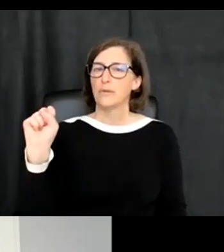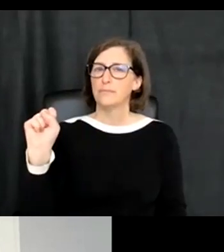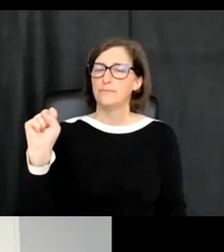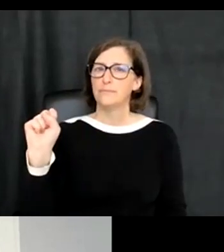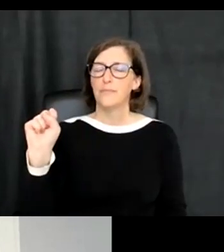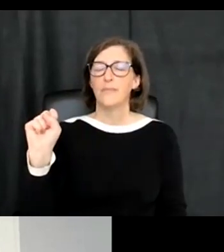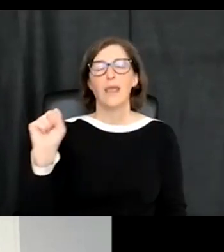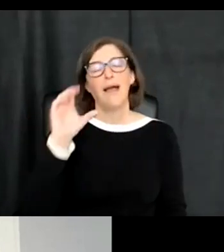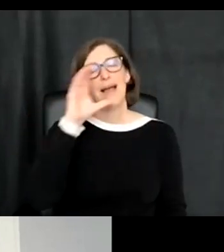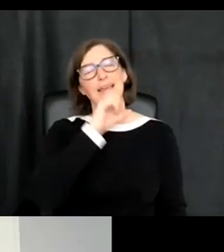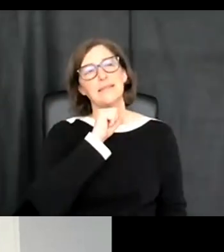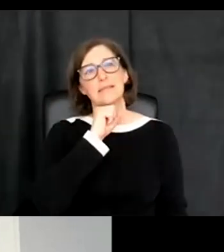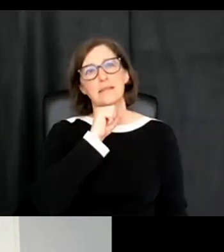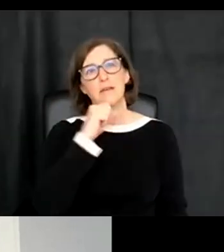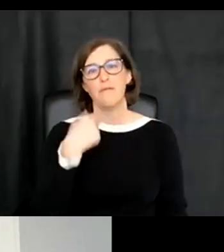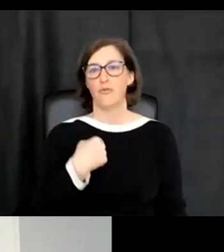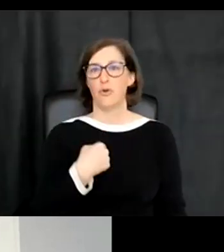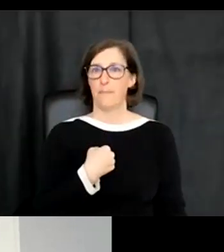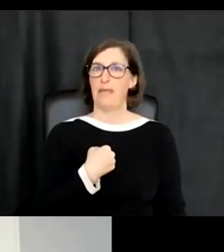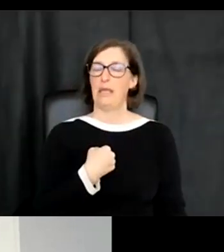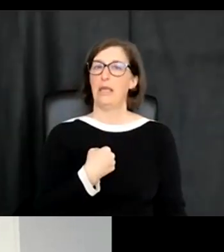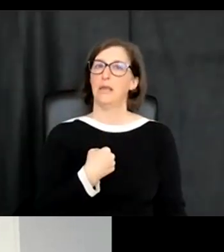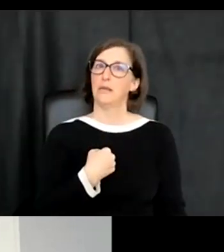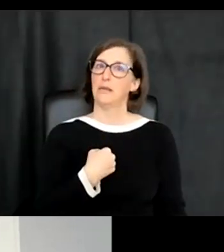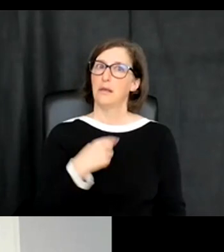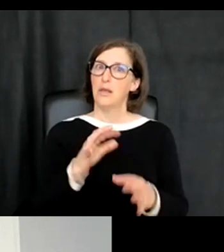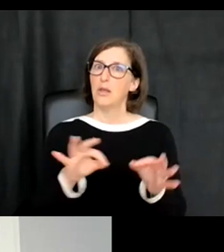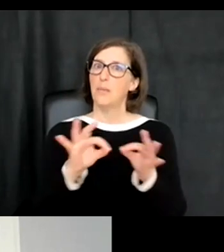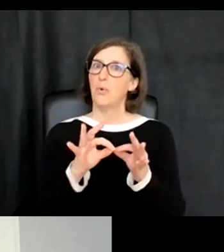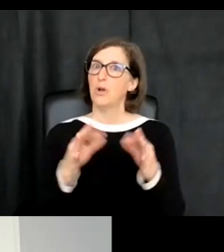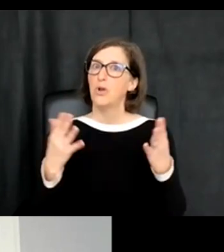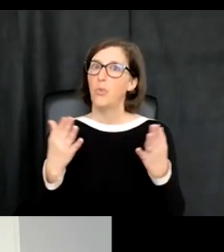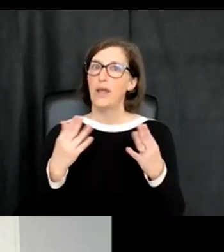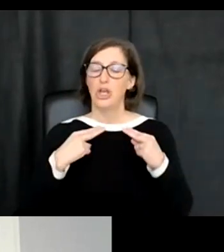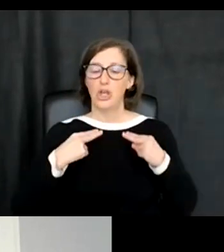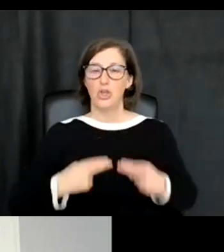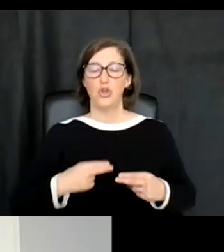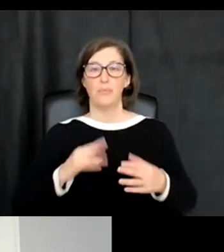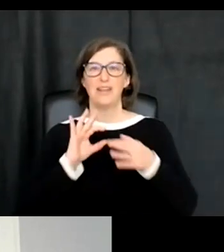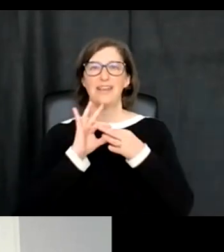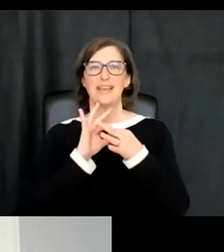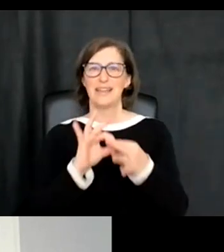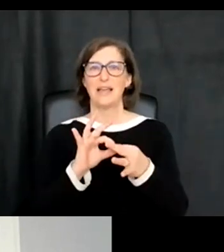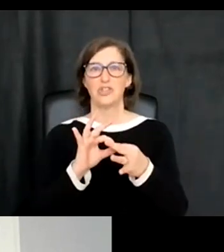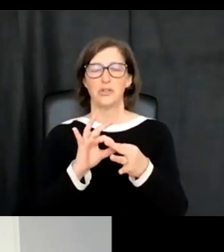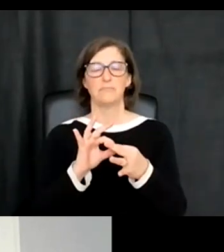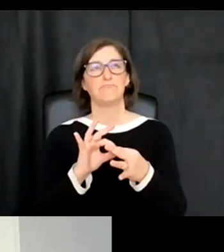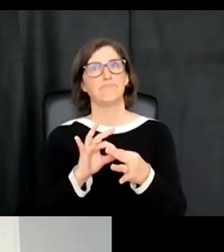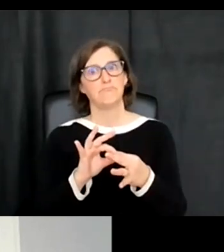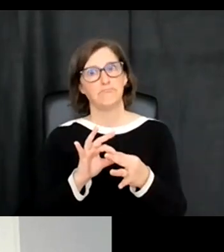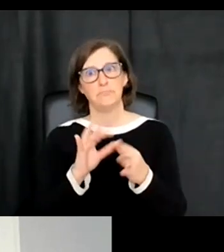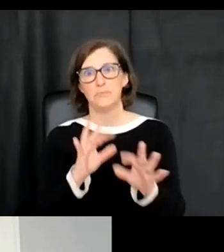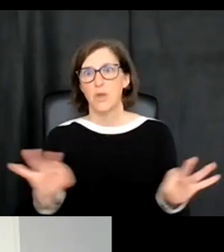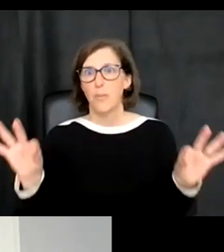guess to me, a main thing is just that human connection goes a very long way, even when